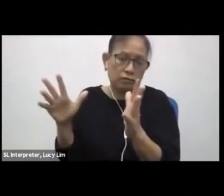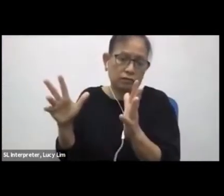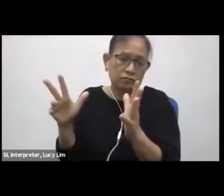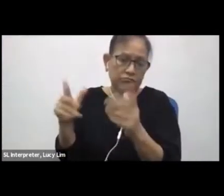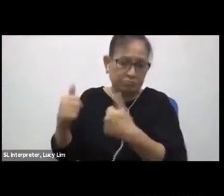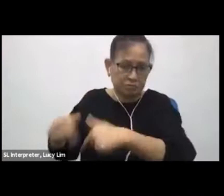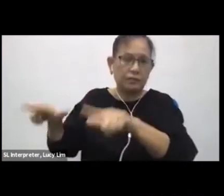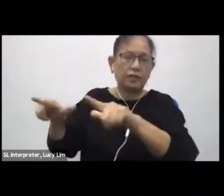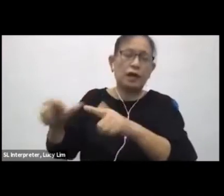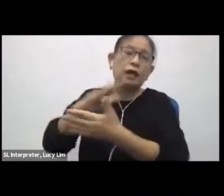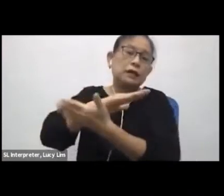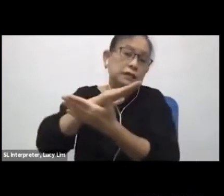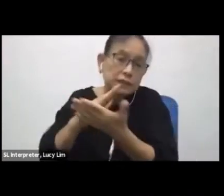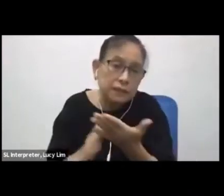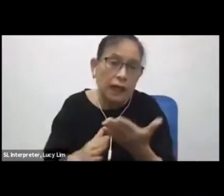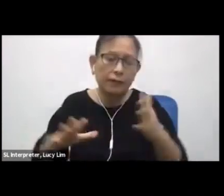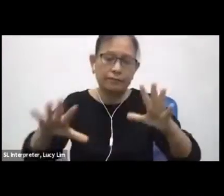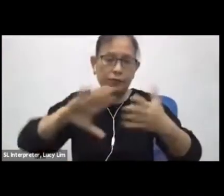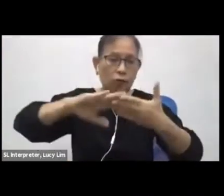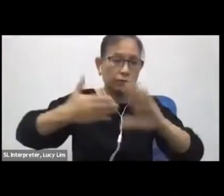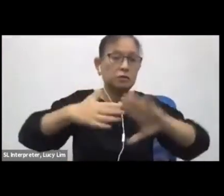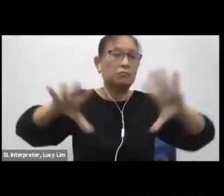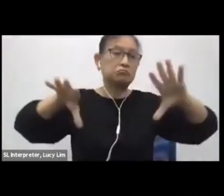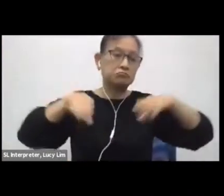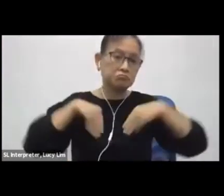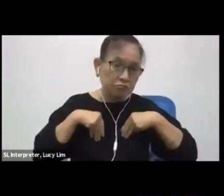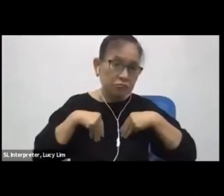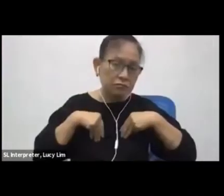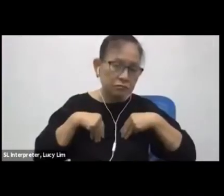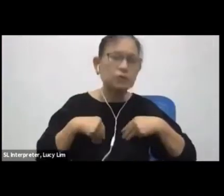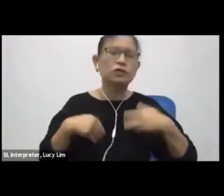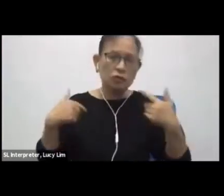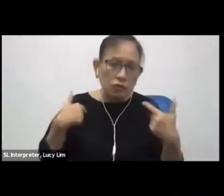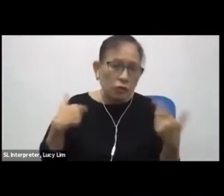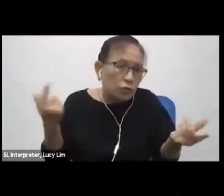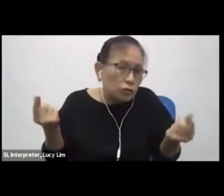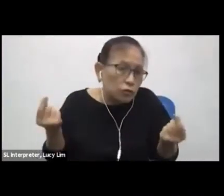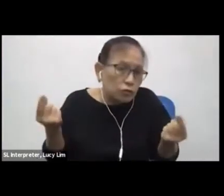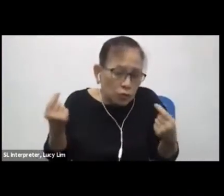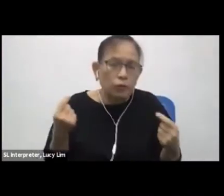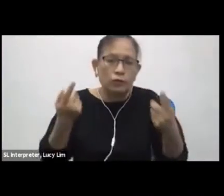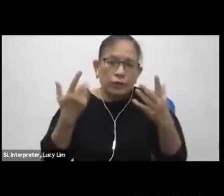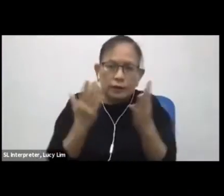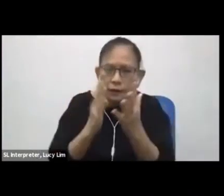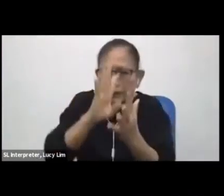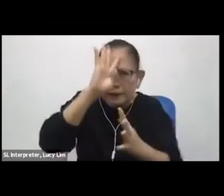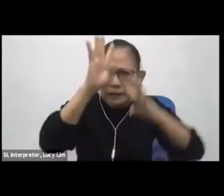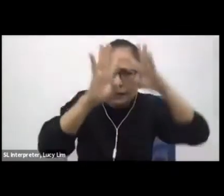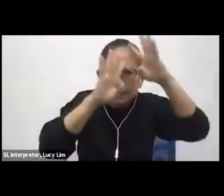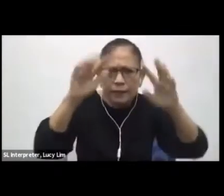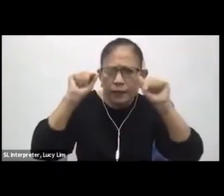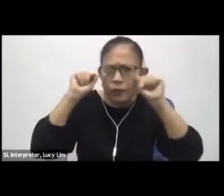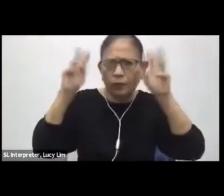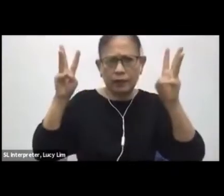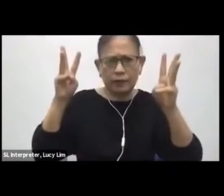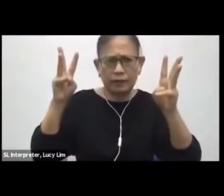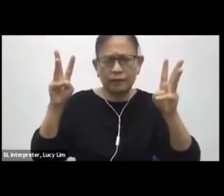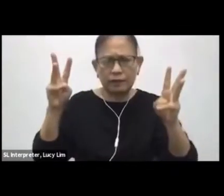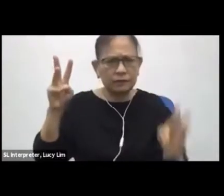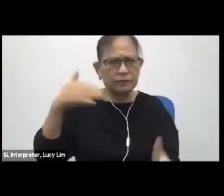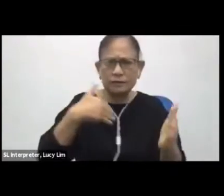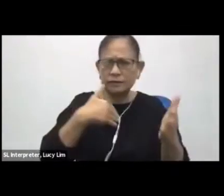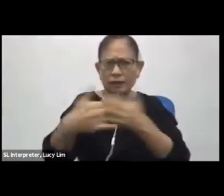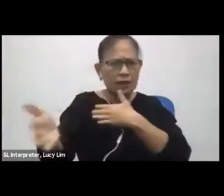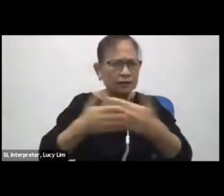community, which then we try to create the awareness that for any reason there is